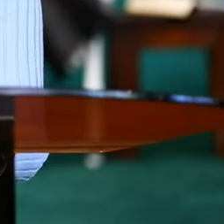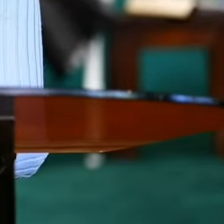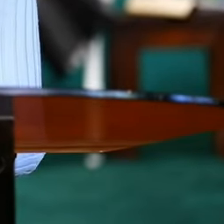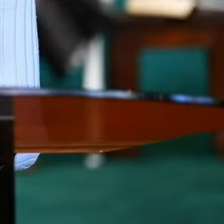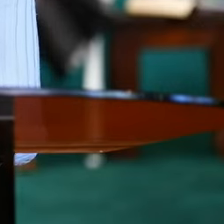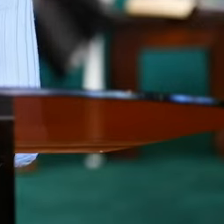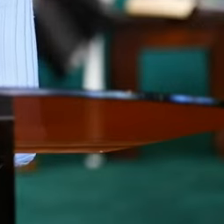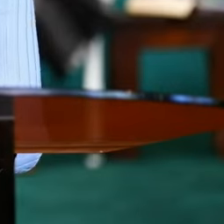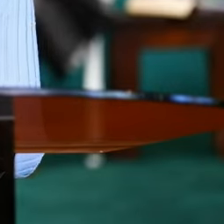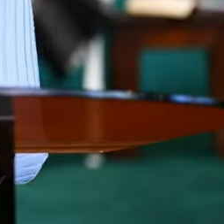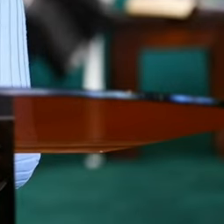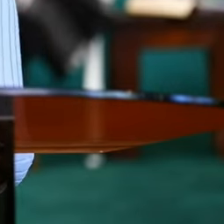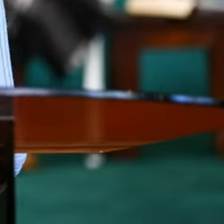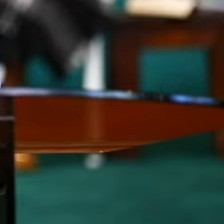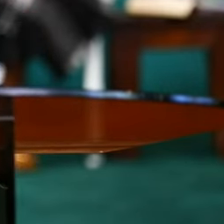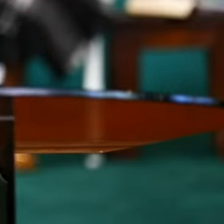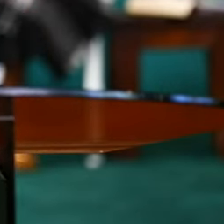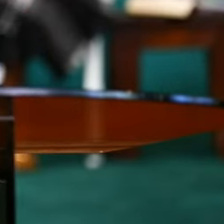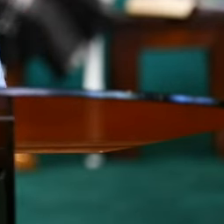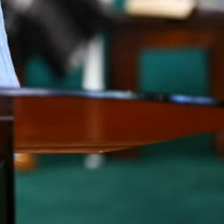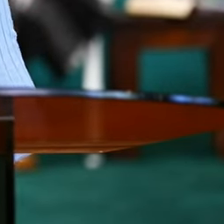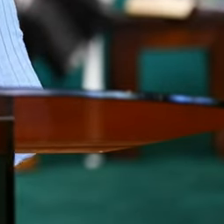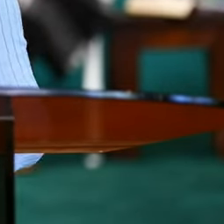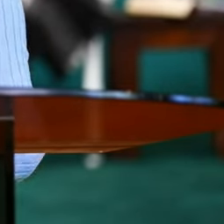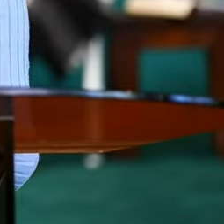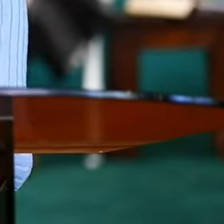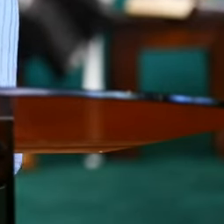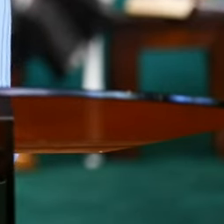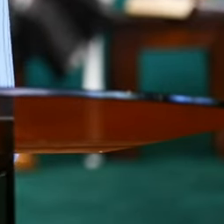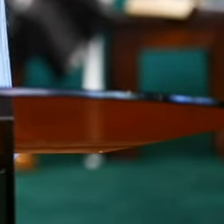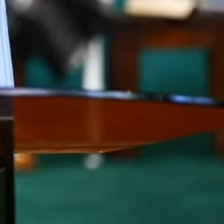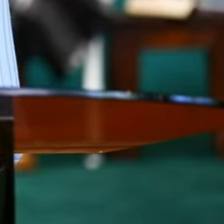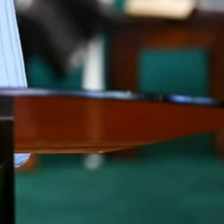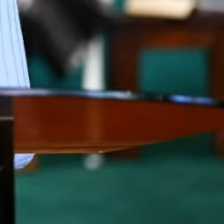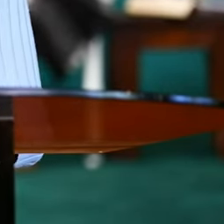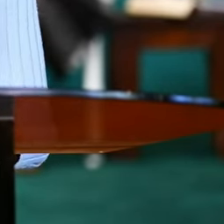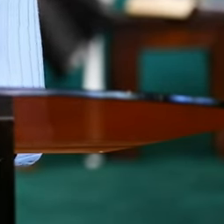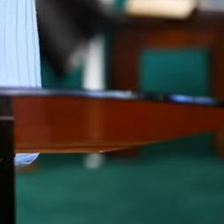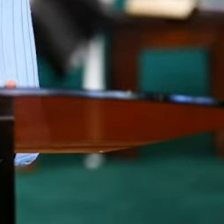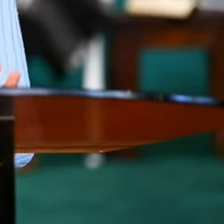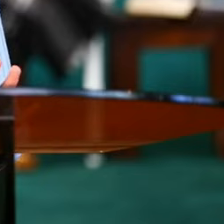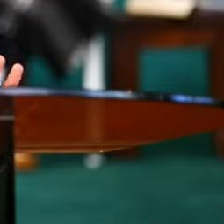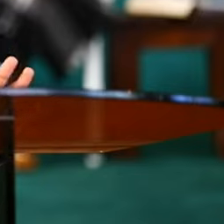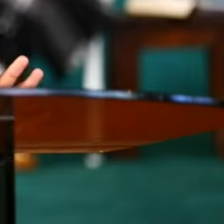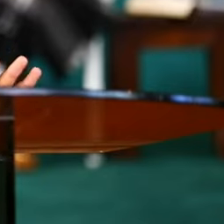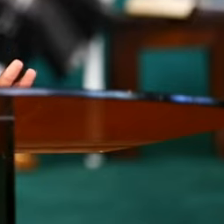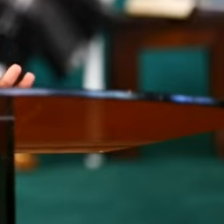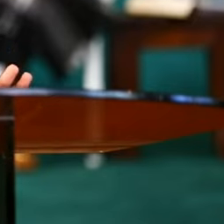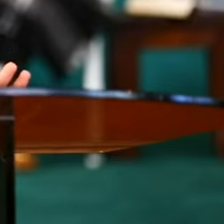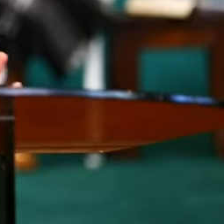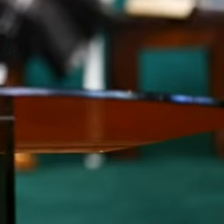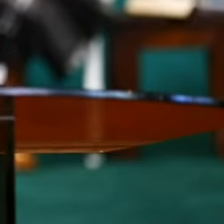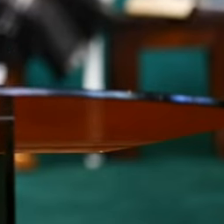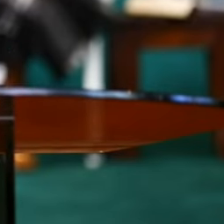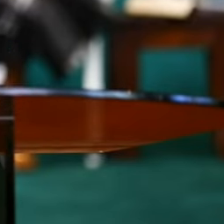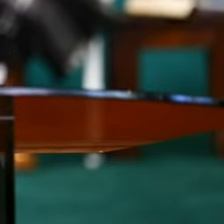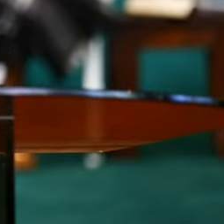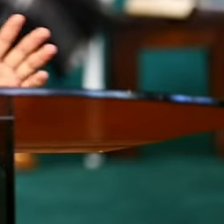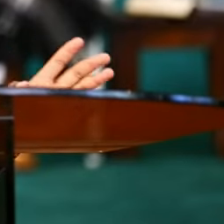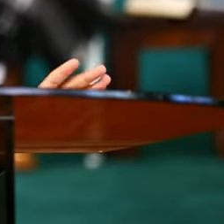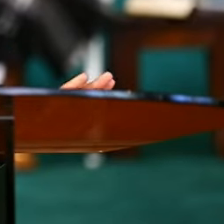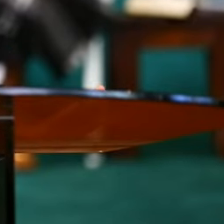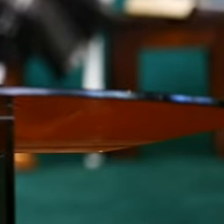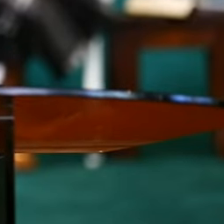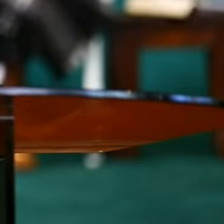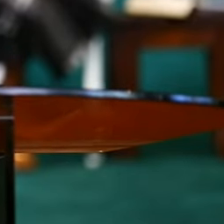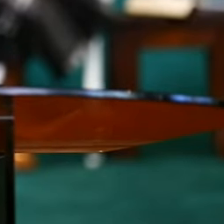Teacher Kevin, Barbara, and Elsie. And in the orchestra, we have Ashley and Elsie. And our sign language interpreter